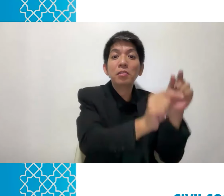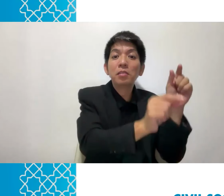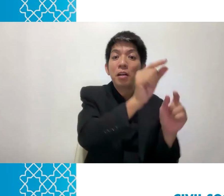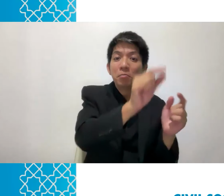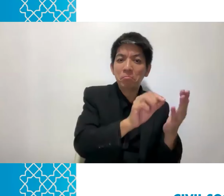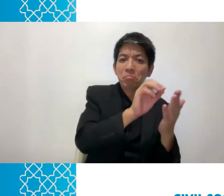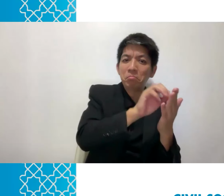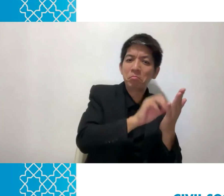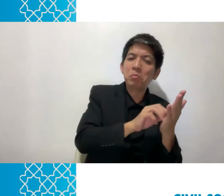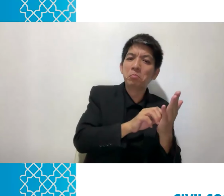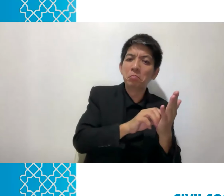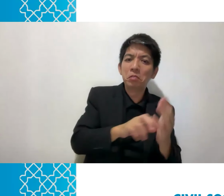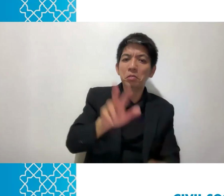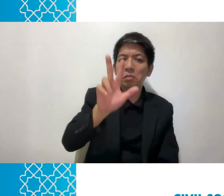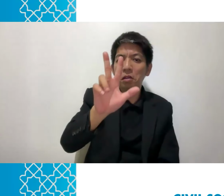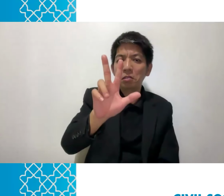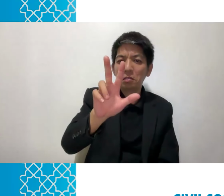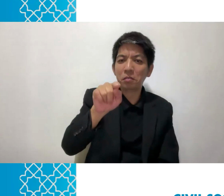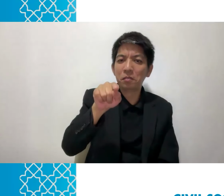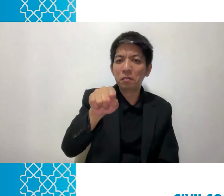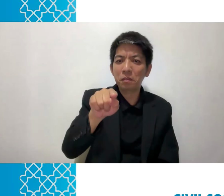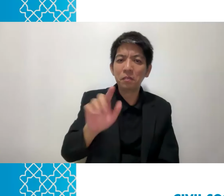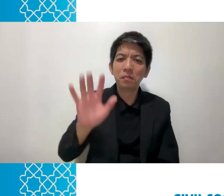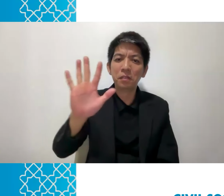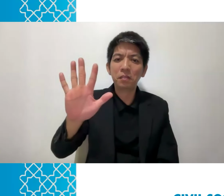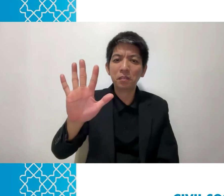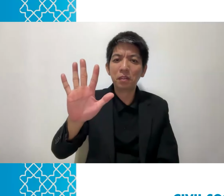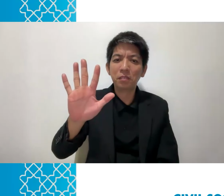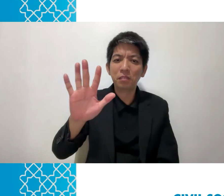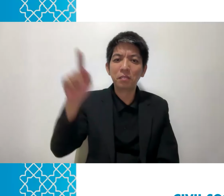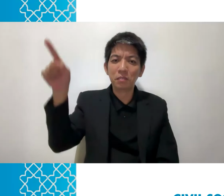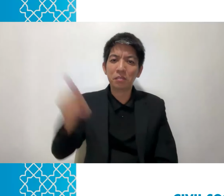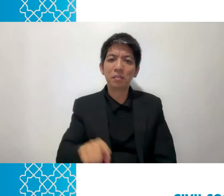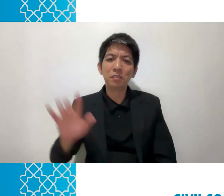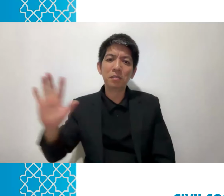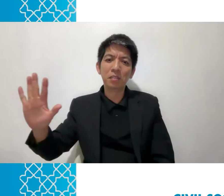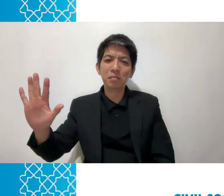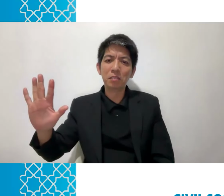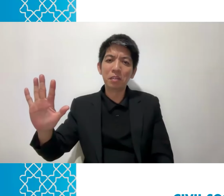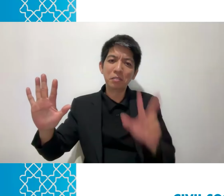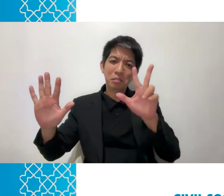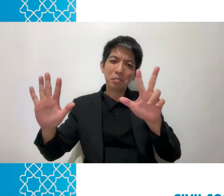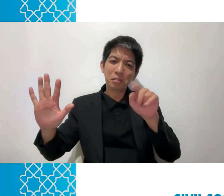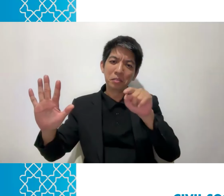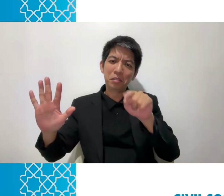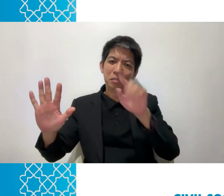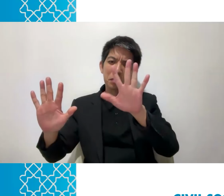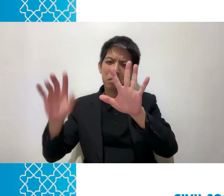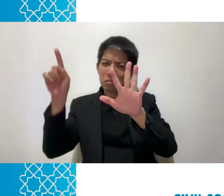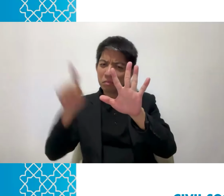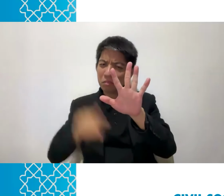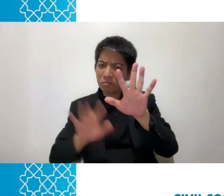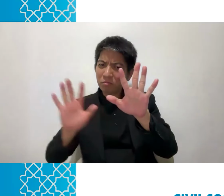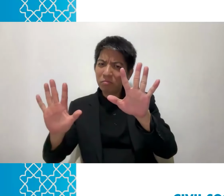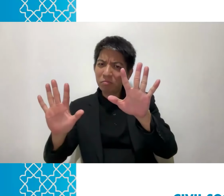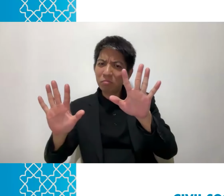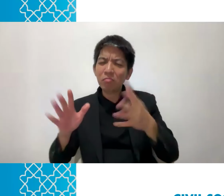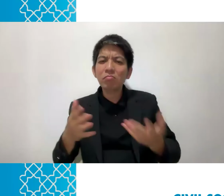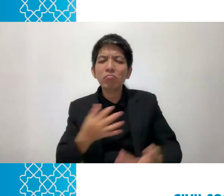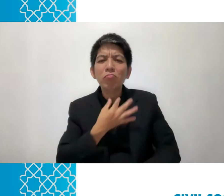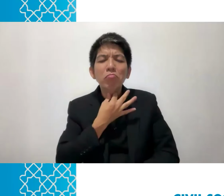index of the road out of 5. And we're kind of like want to see what's different and